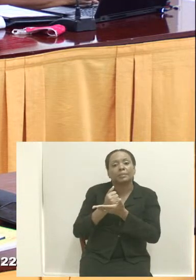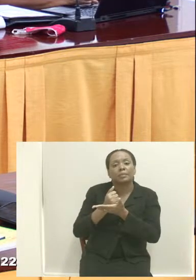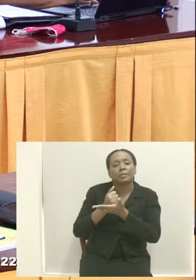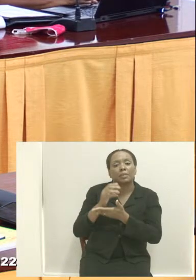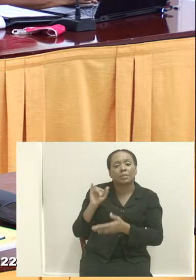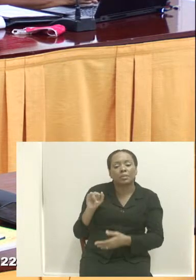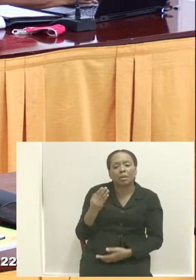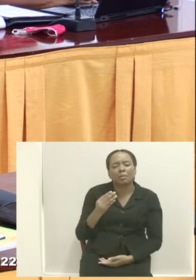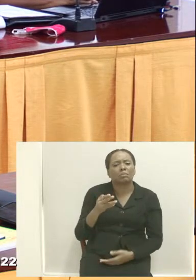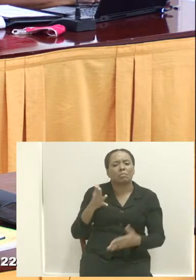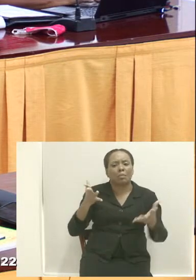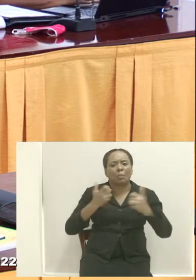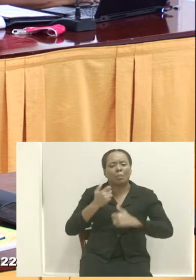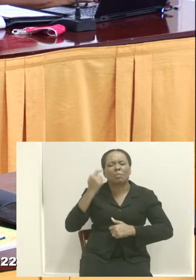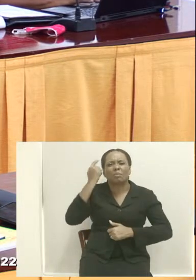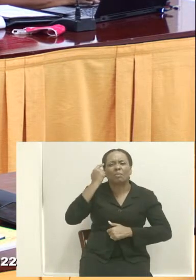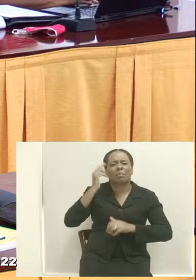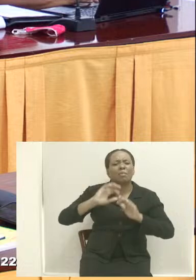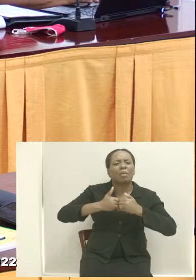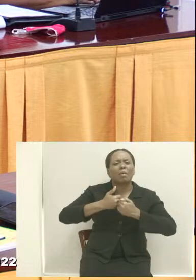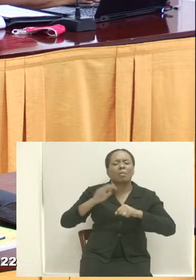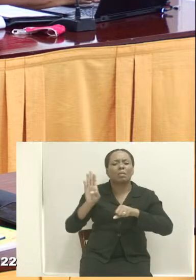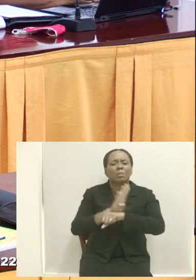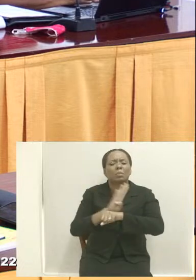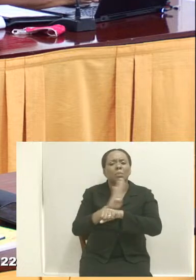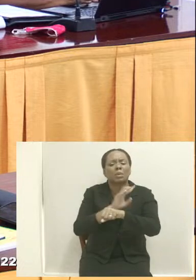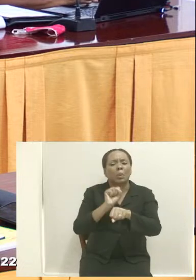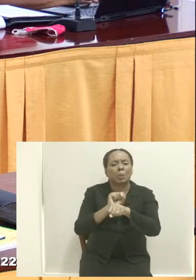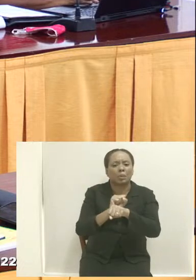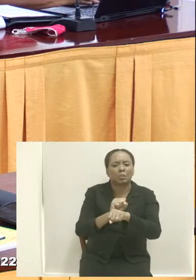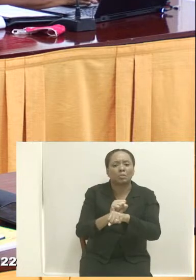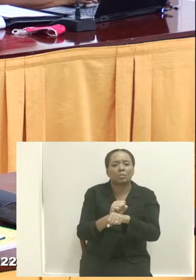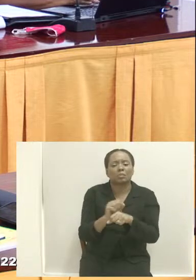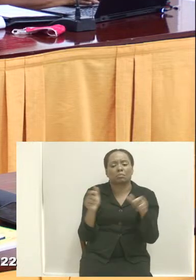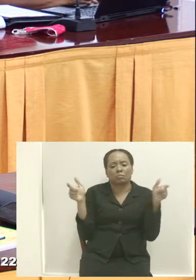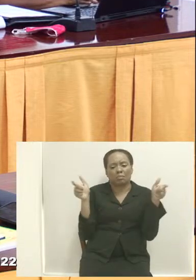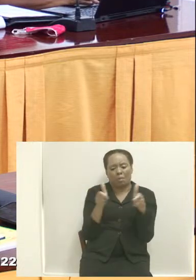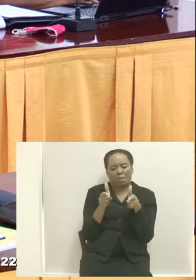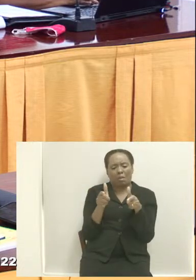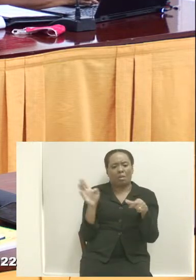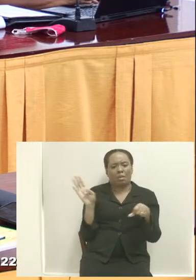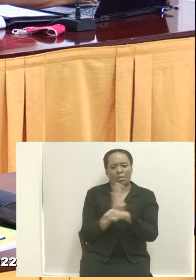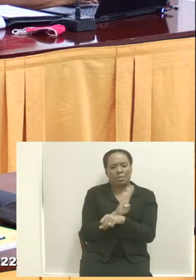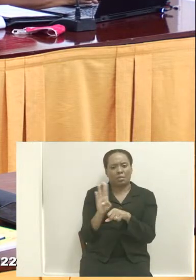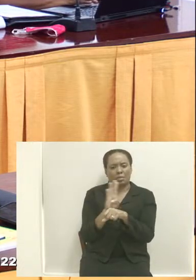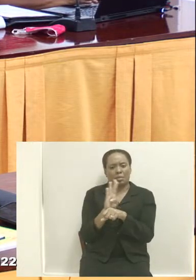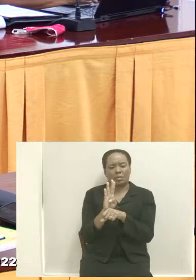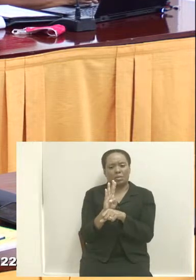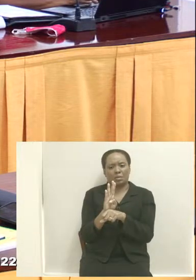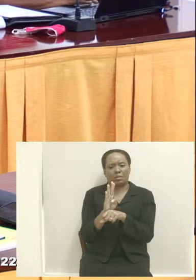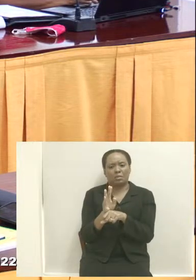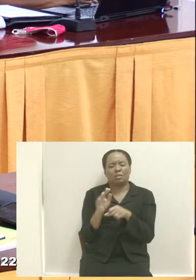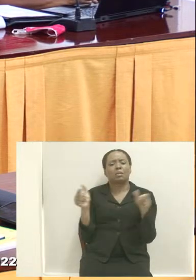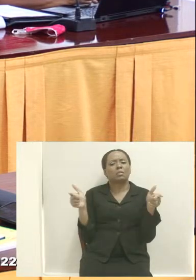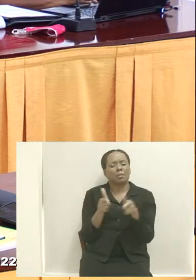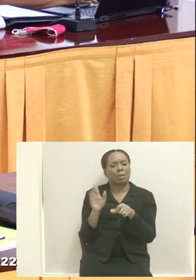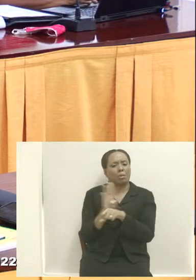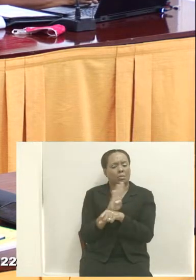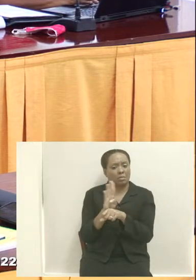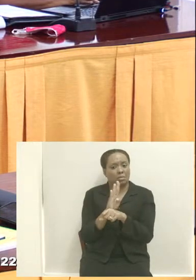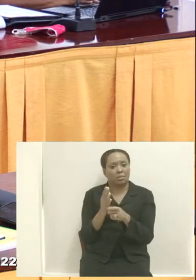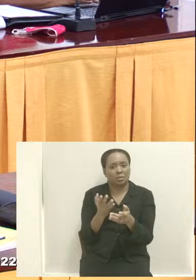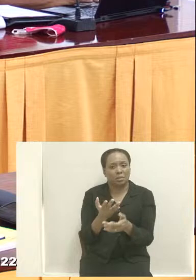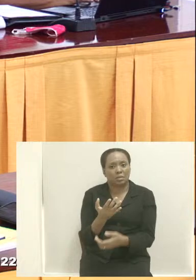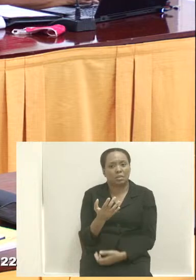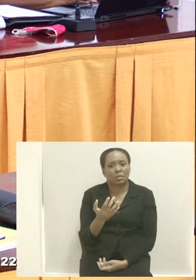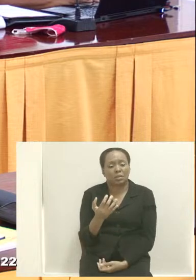operate. Small and micro businesses, according to the literature, and certainly if you talk to people around Barbados, it's not